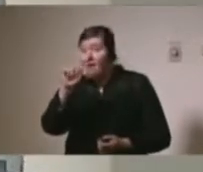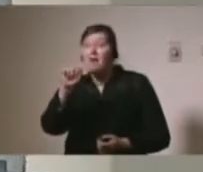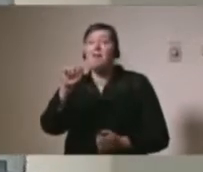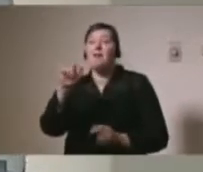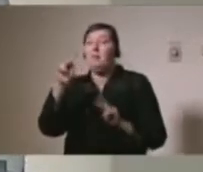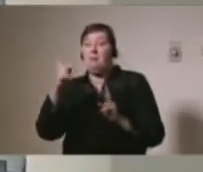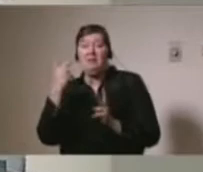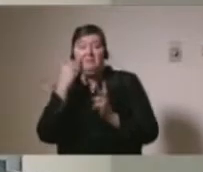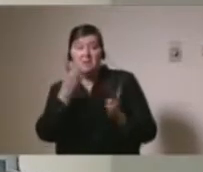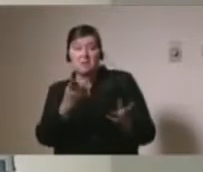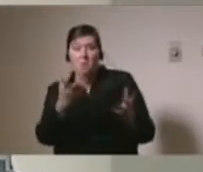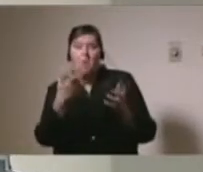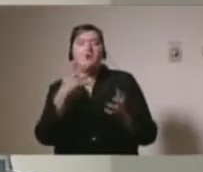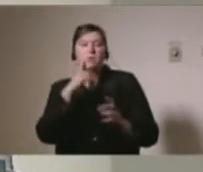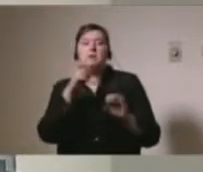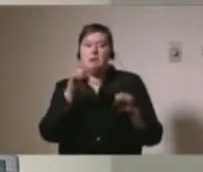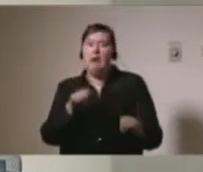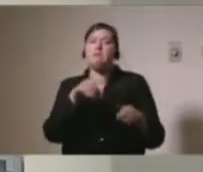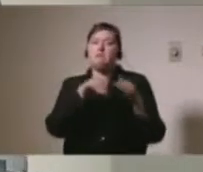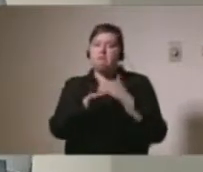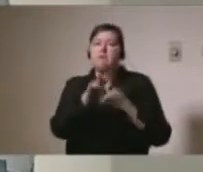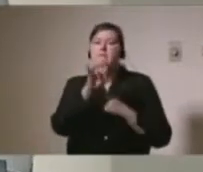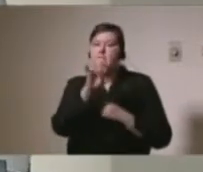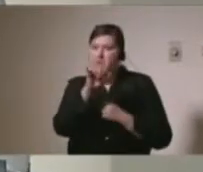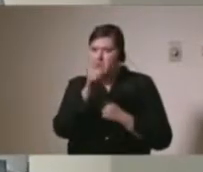foreigners, and so on.